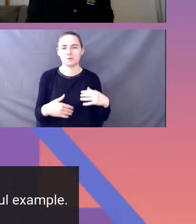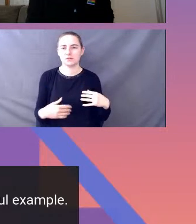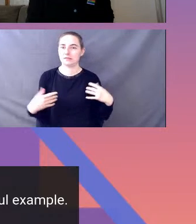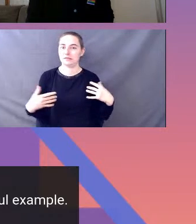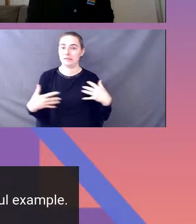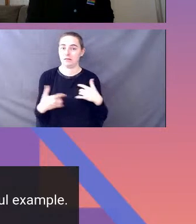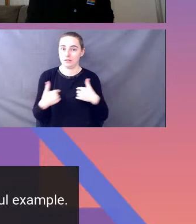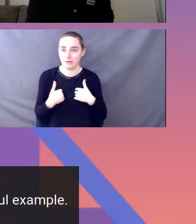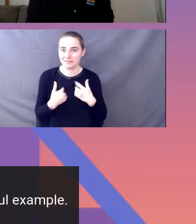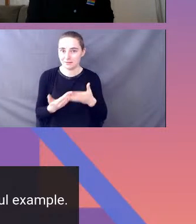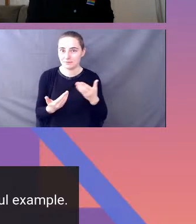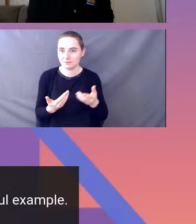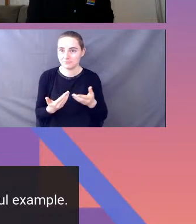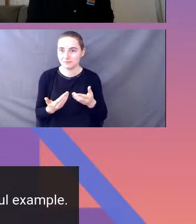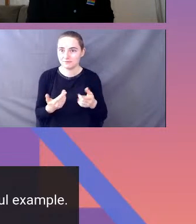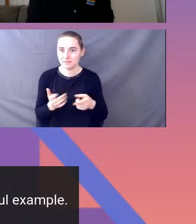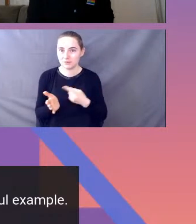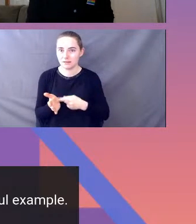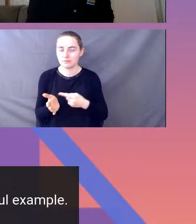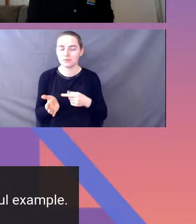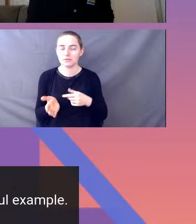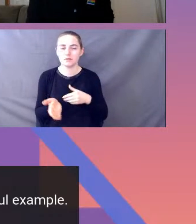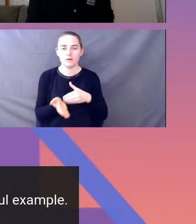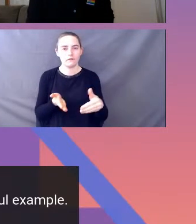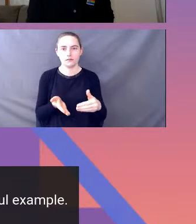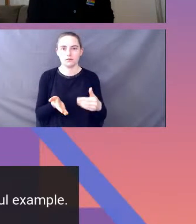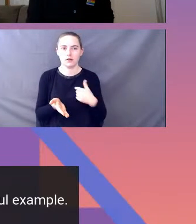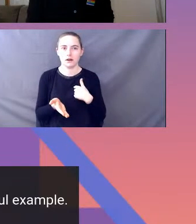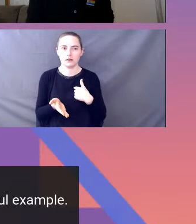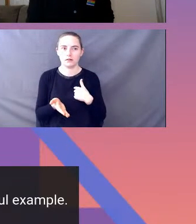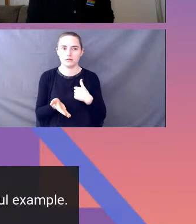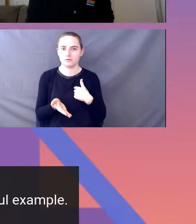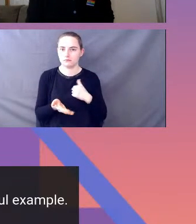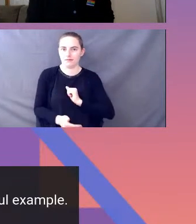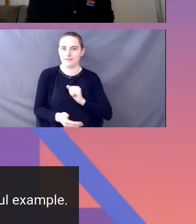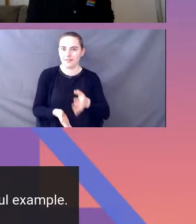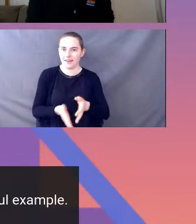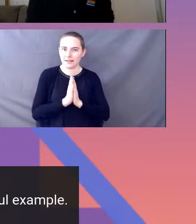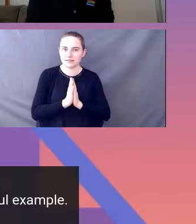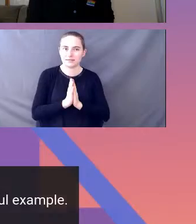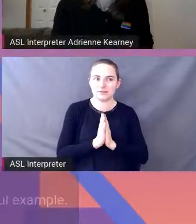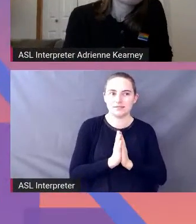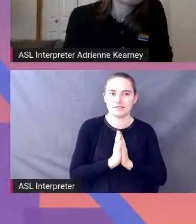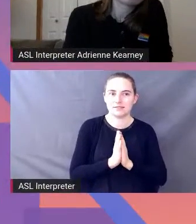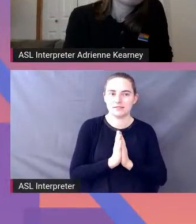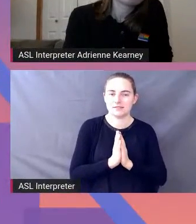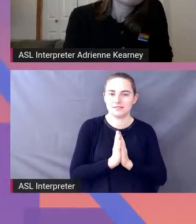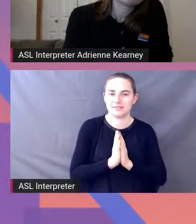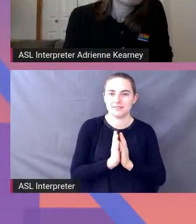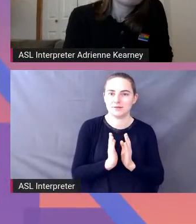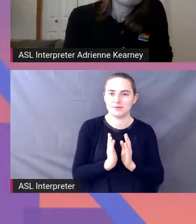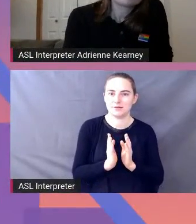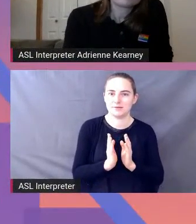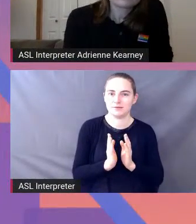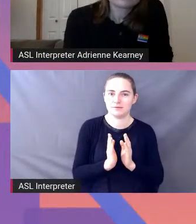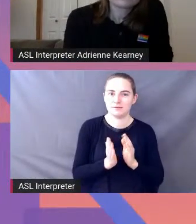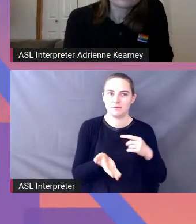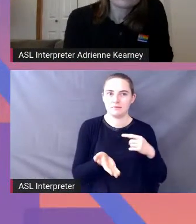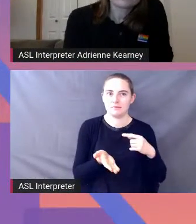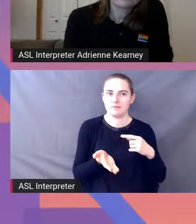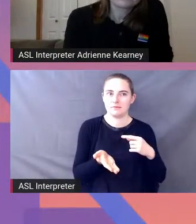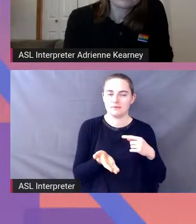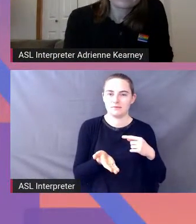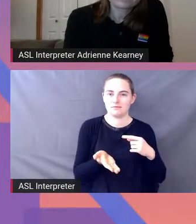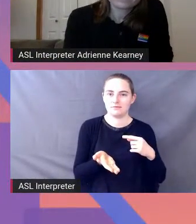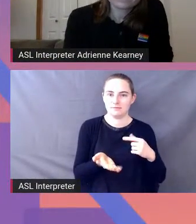to be the teacher of my class without being paid. And I understand teacher salaries are already so low, but I'm like, well, are you going to pay me to teach your